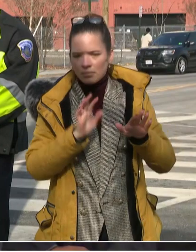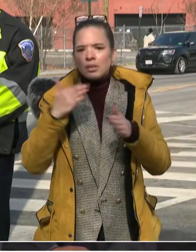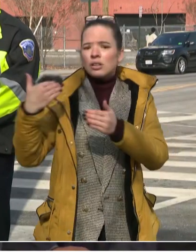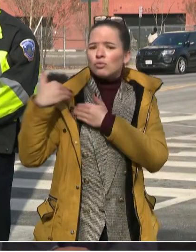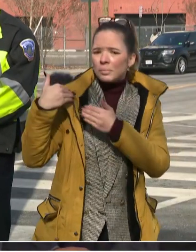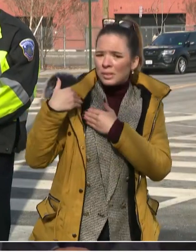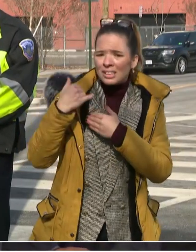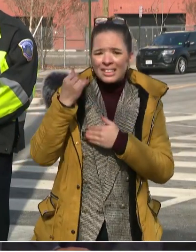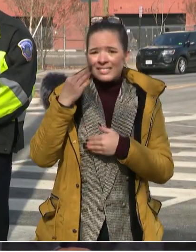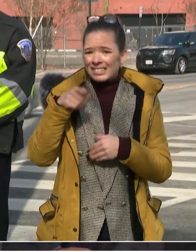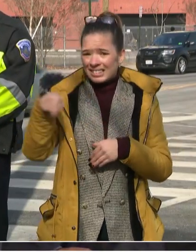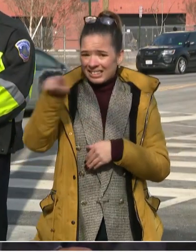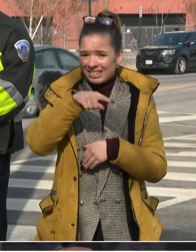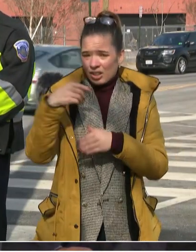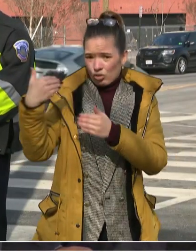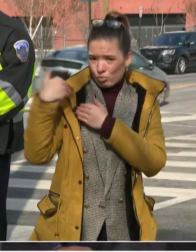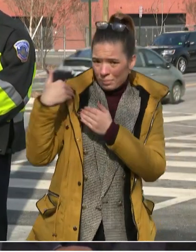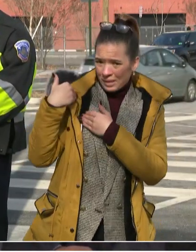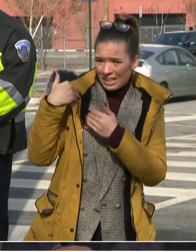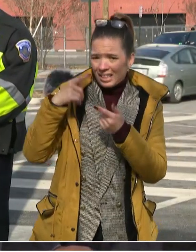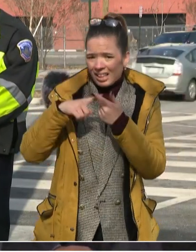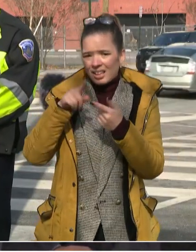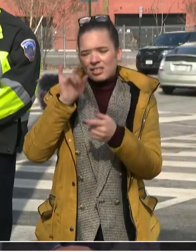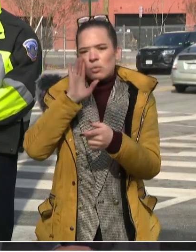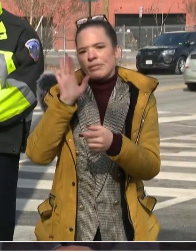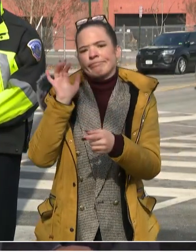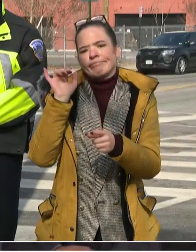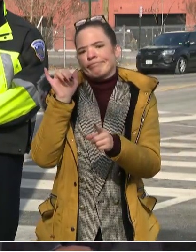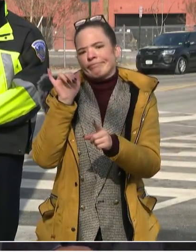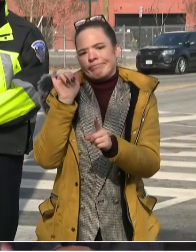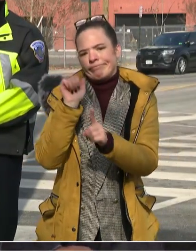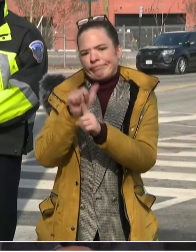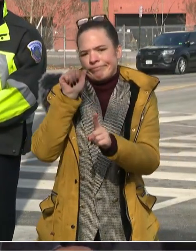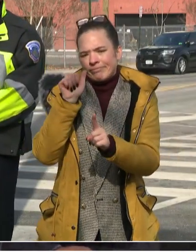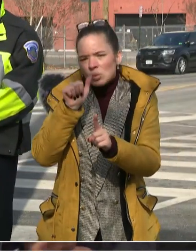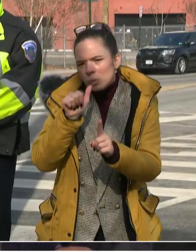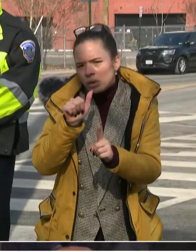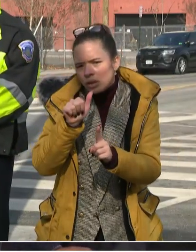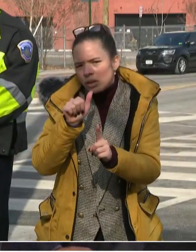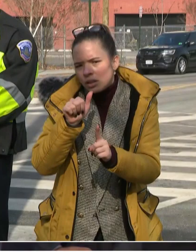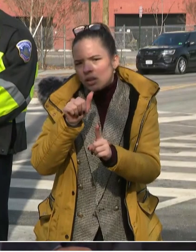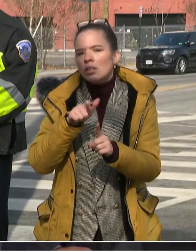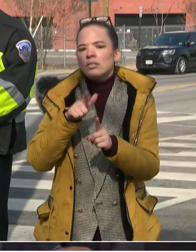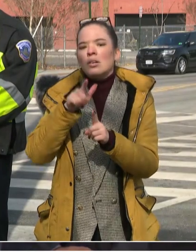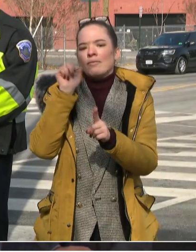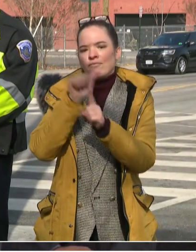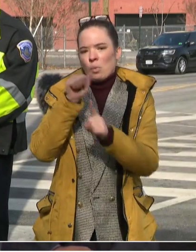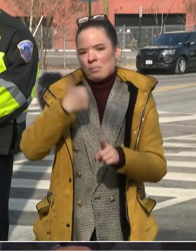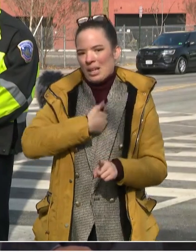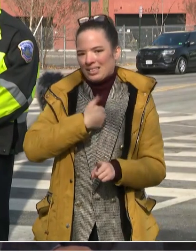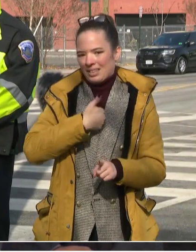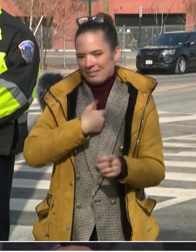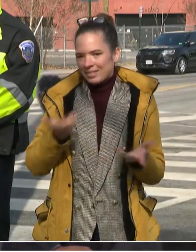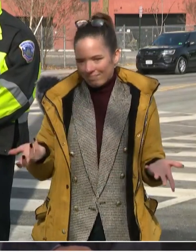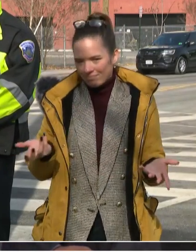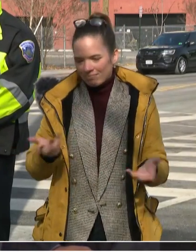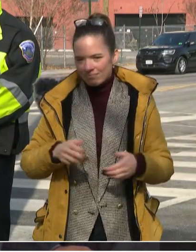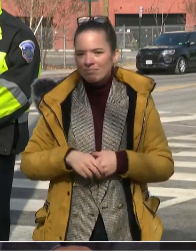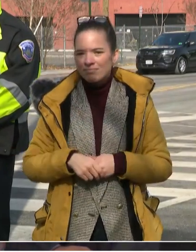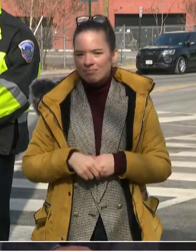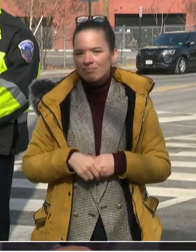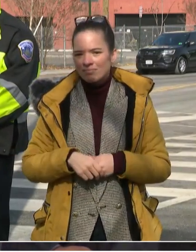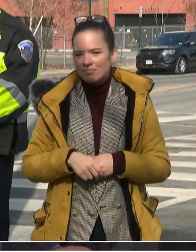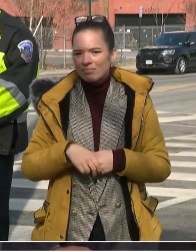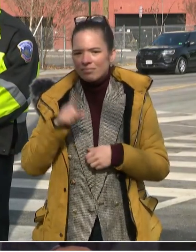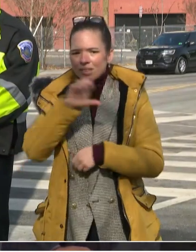ourselves. We are fooling ourselves. It is not going to get corrected by a government program or the police locking everybody up.